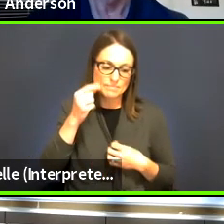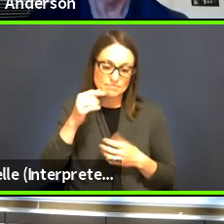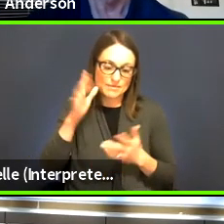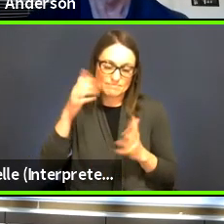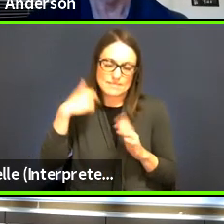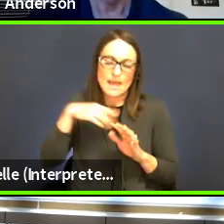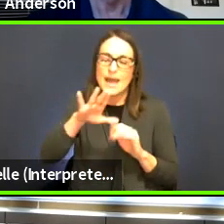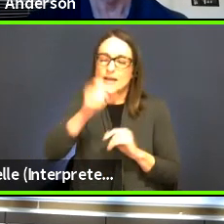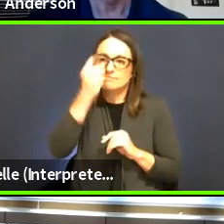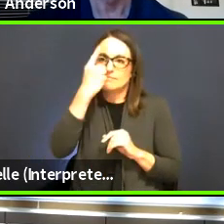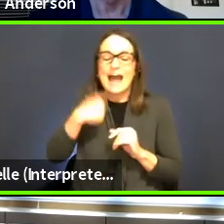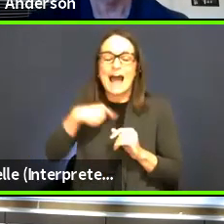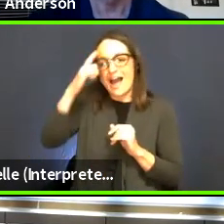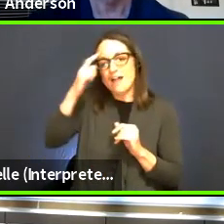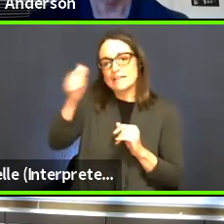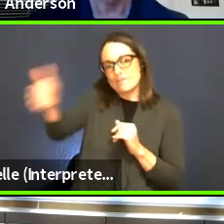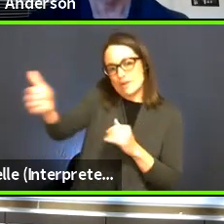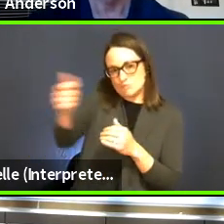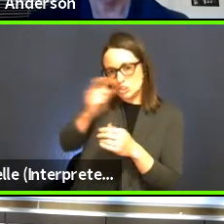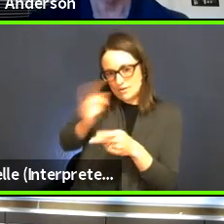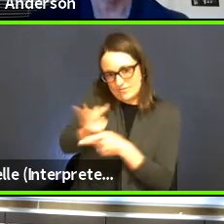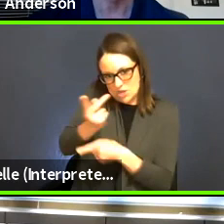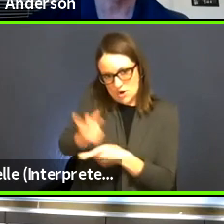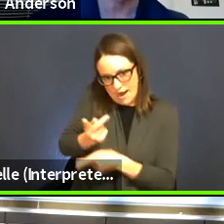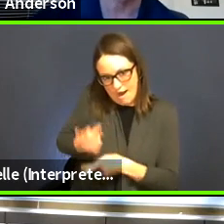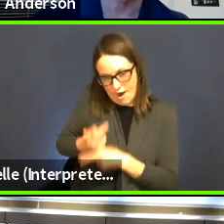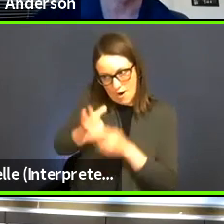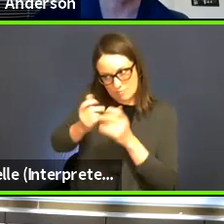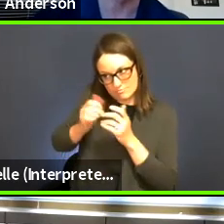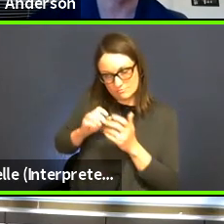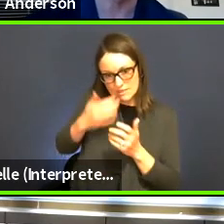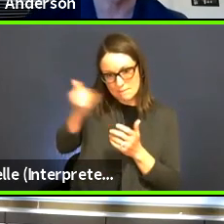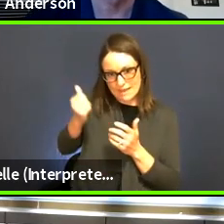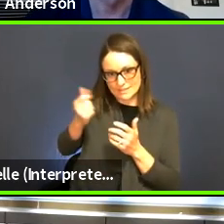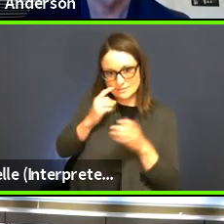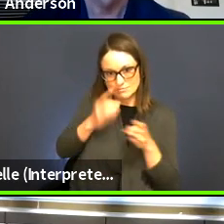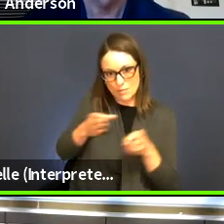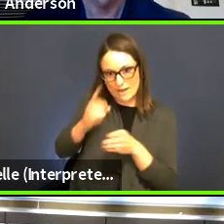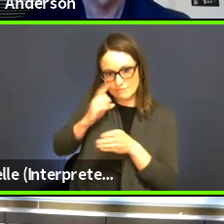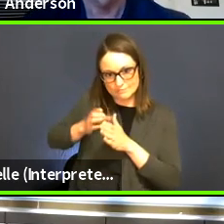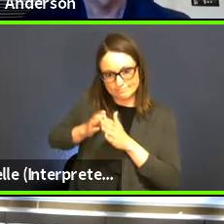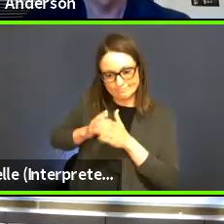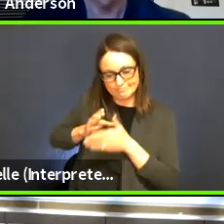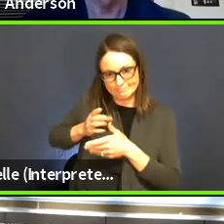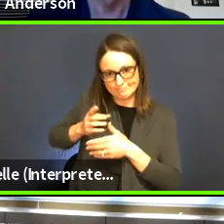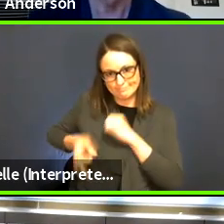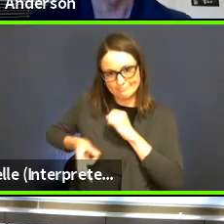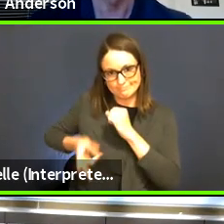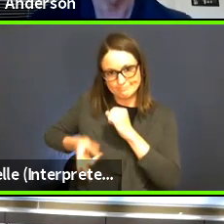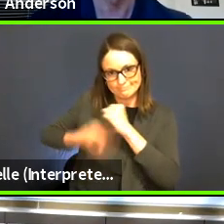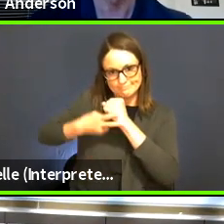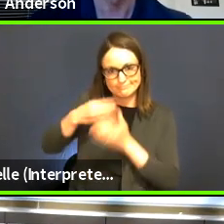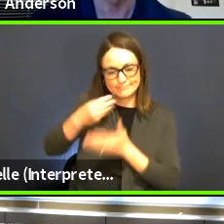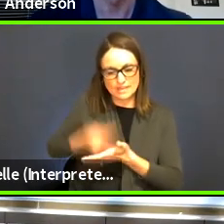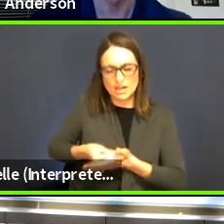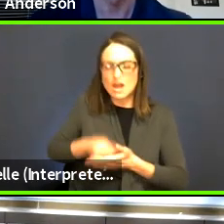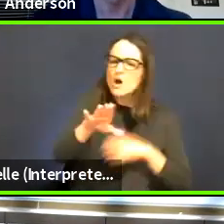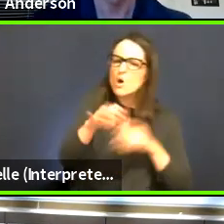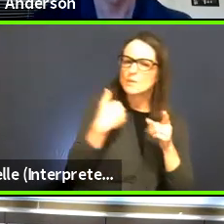to figure that out. Katrina, there is something in Q&A if you want to answer it. Oh,